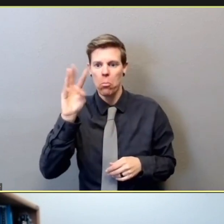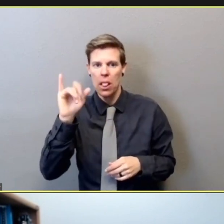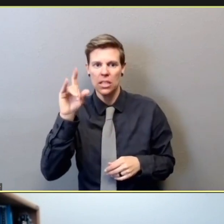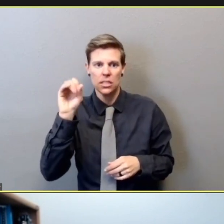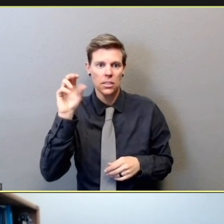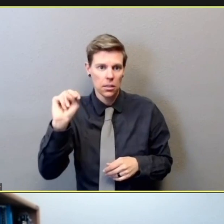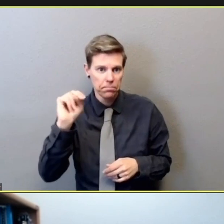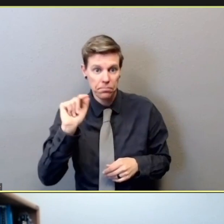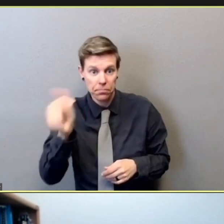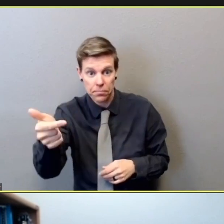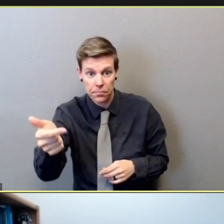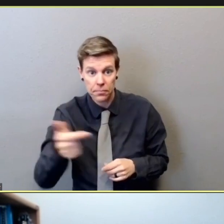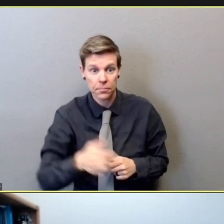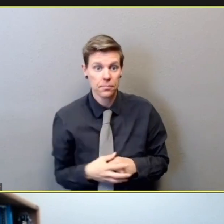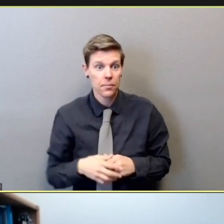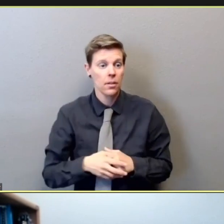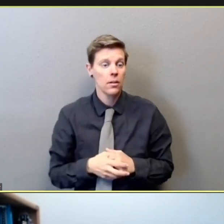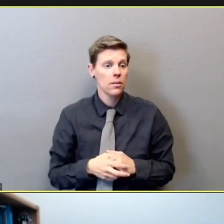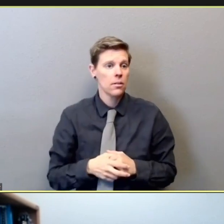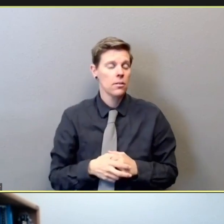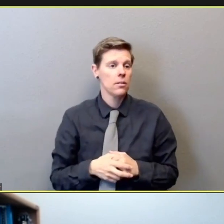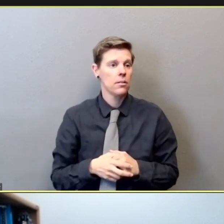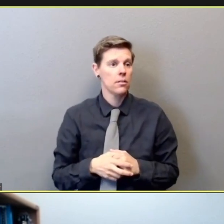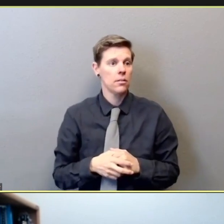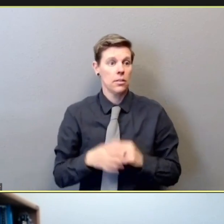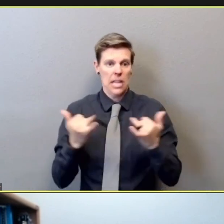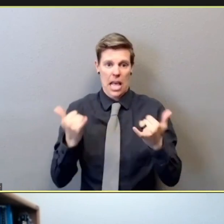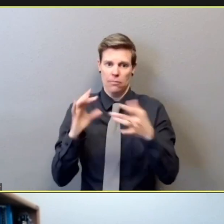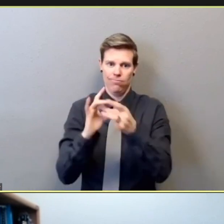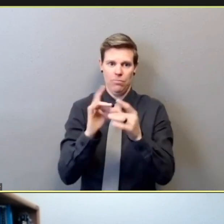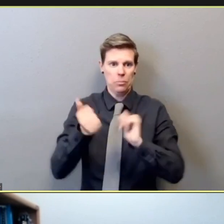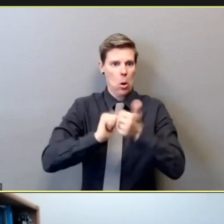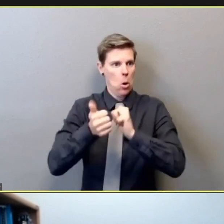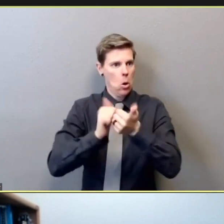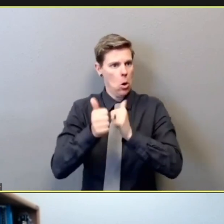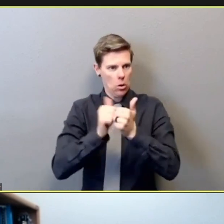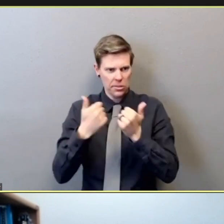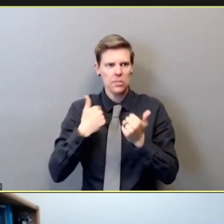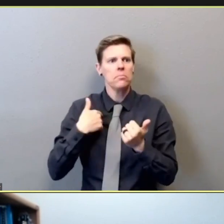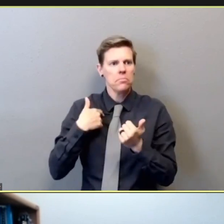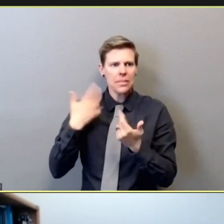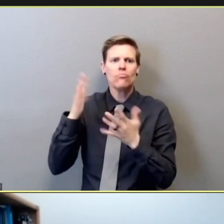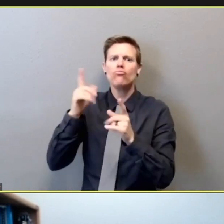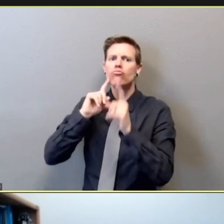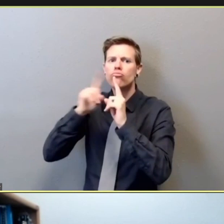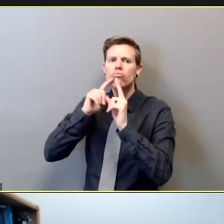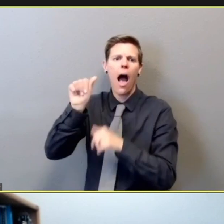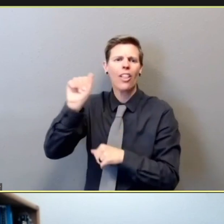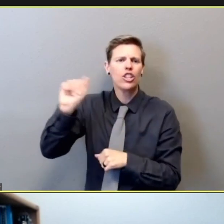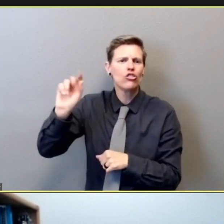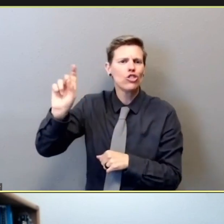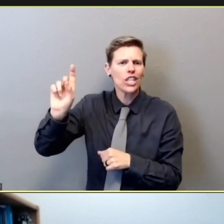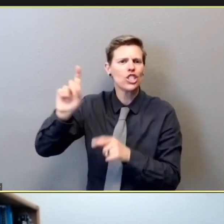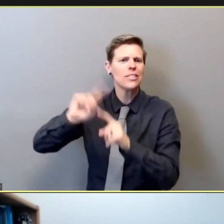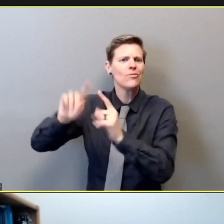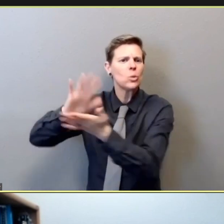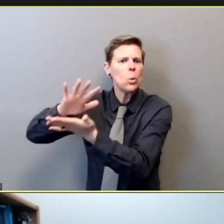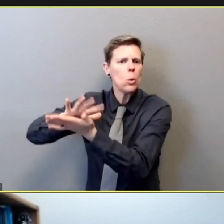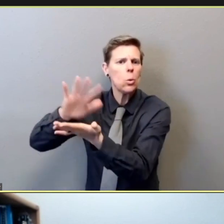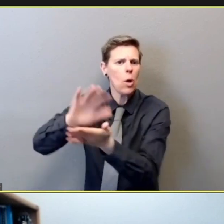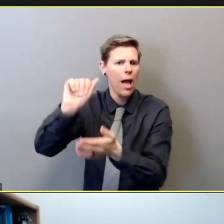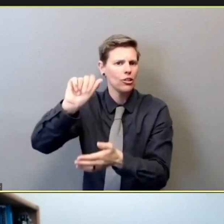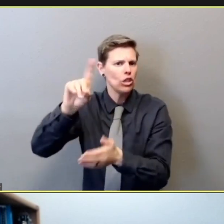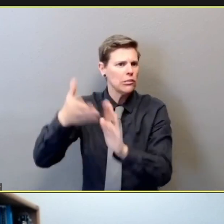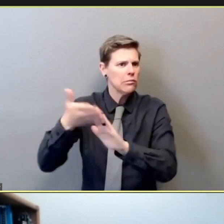All right, thank you. Regarding athletics, I've talked to various athletic directors who feel some of the protocols that we have in place are security theater right now. For instance,